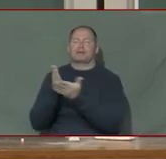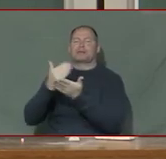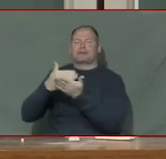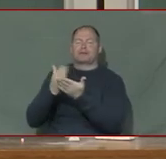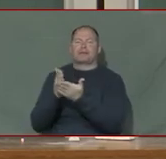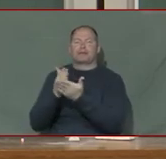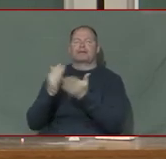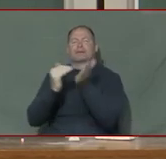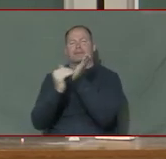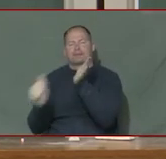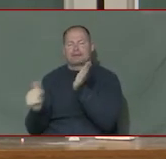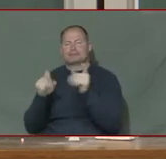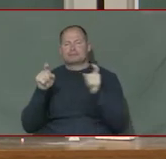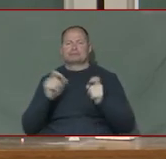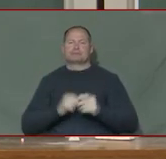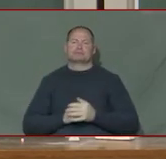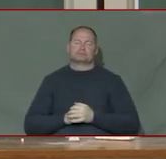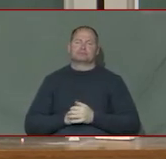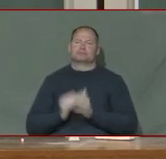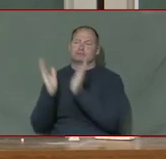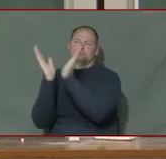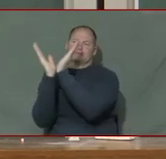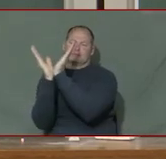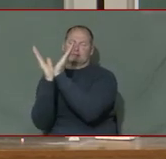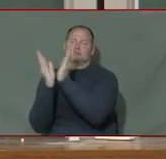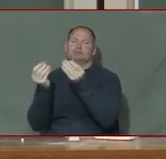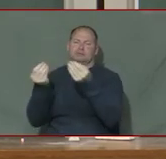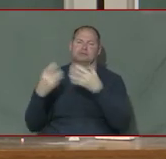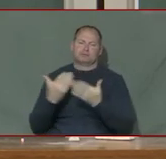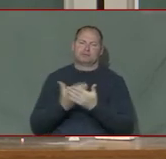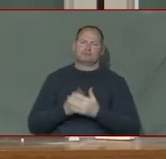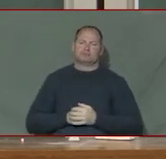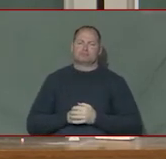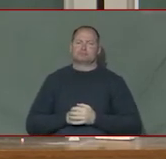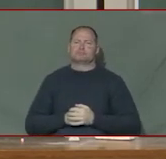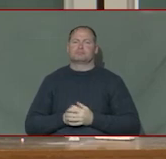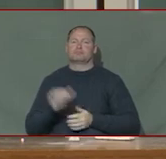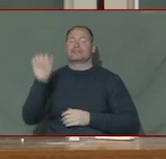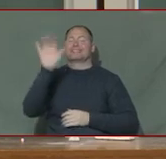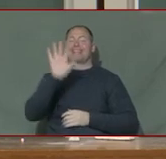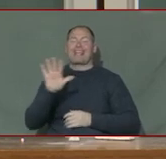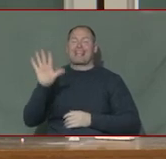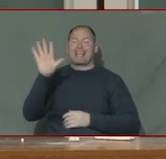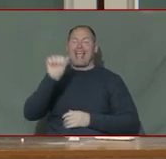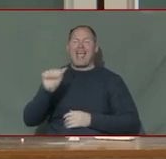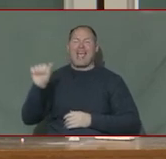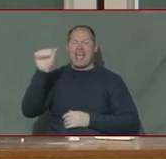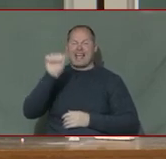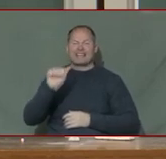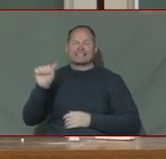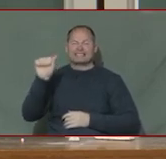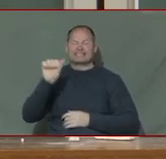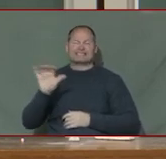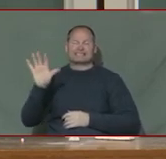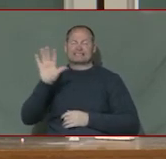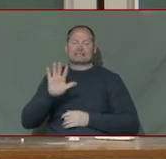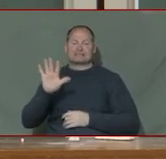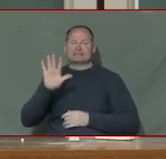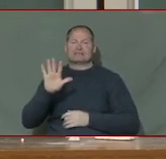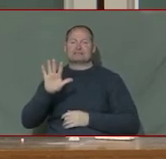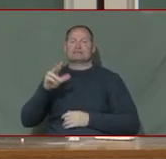segment. So we can say the area is equal to a